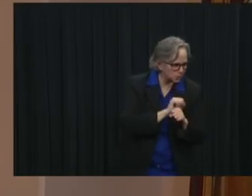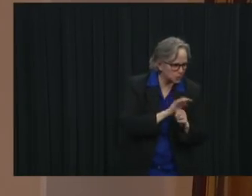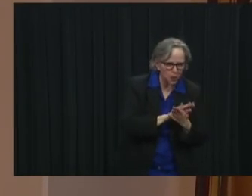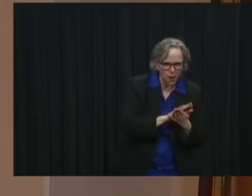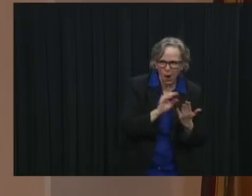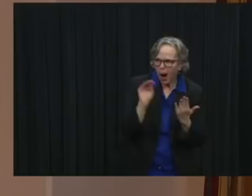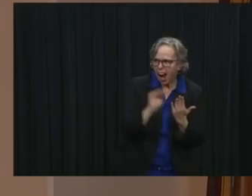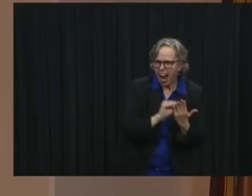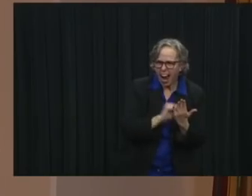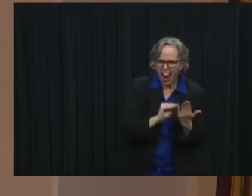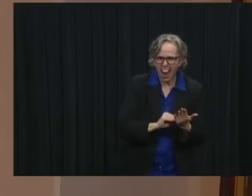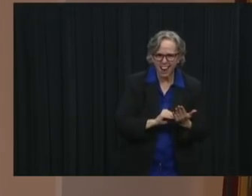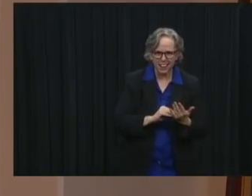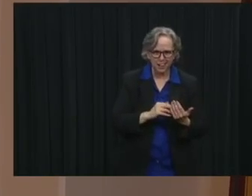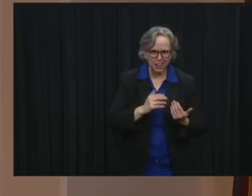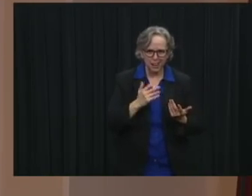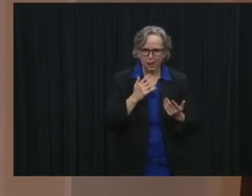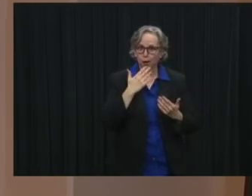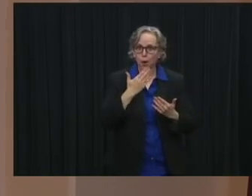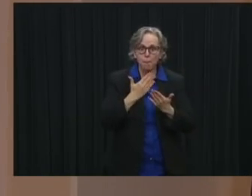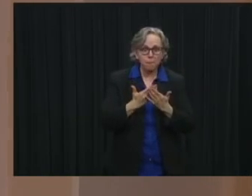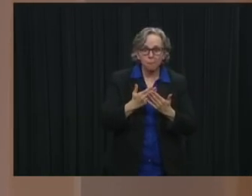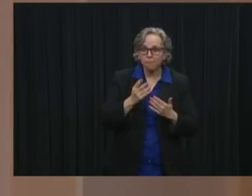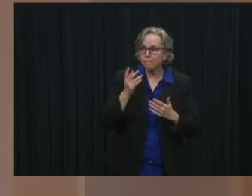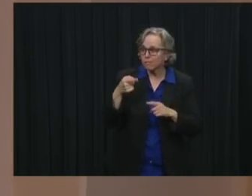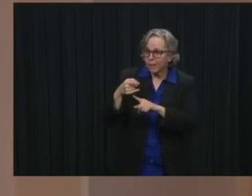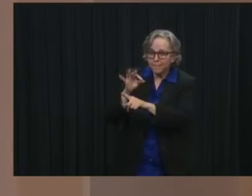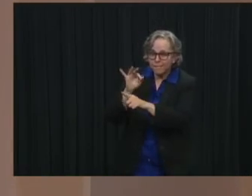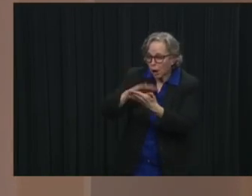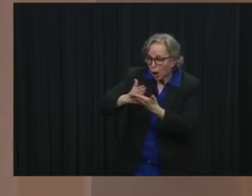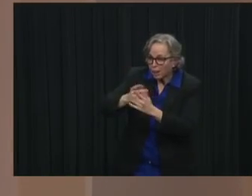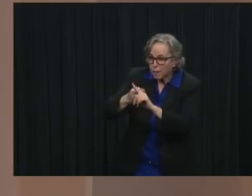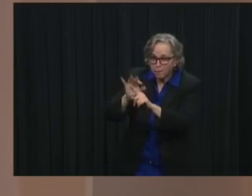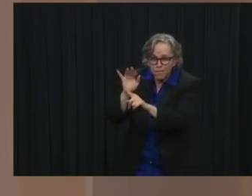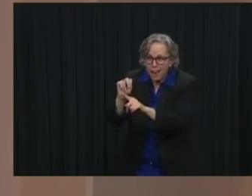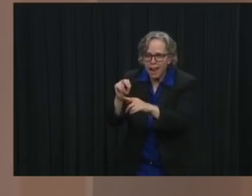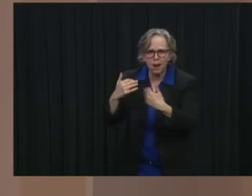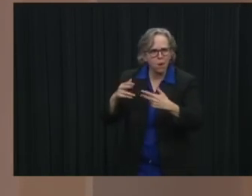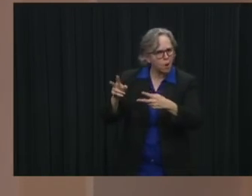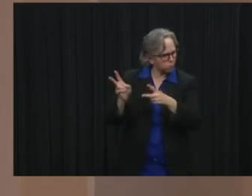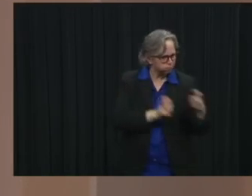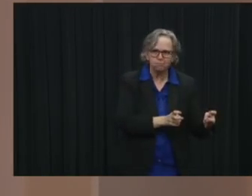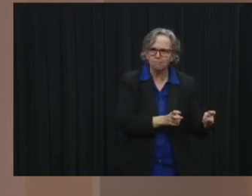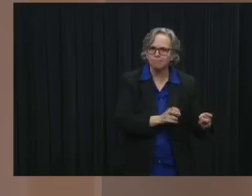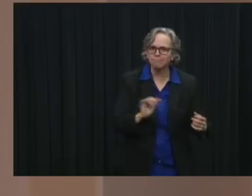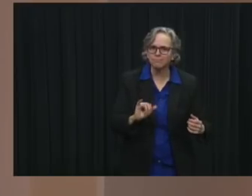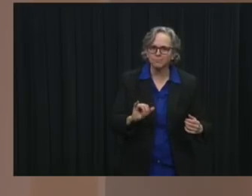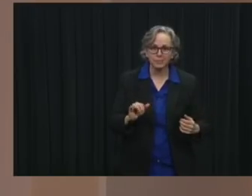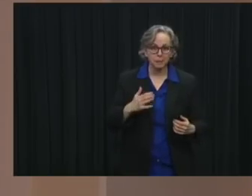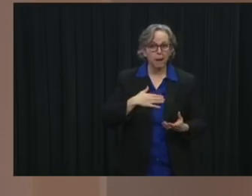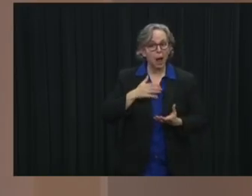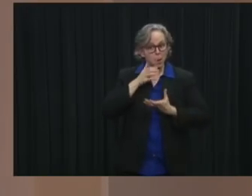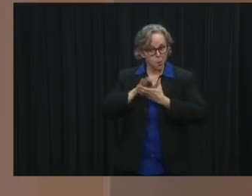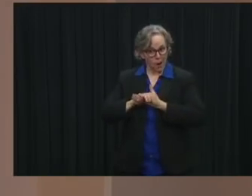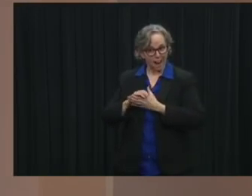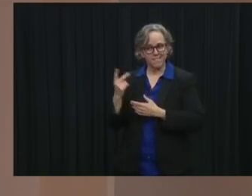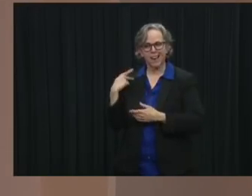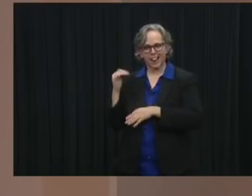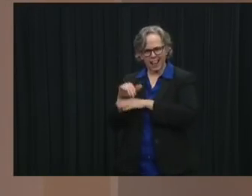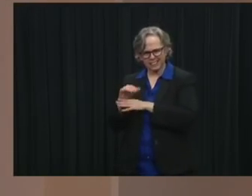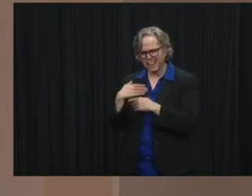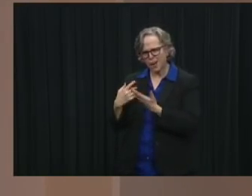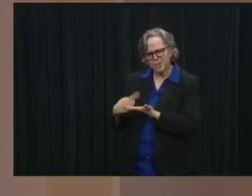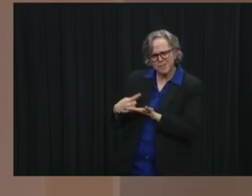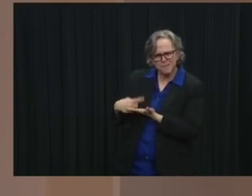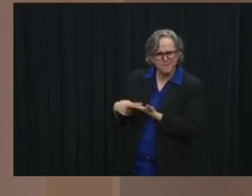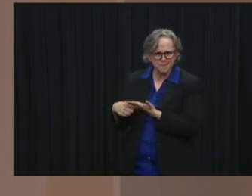portion of it that Fran talked about with cooking, and I know I talked to my wife last night, and she was talking about what a gift